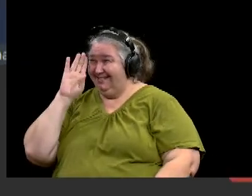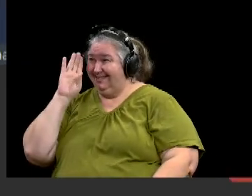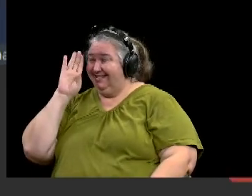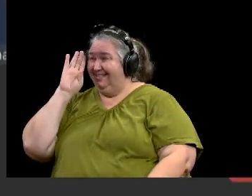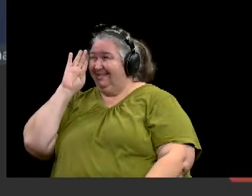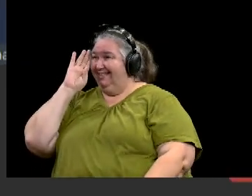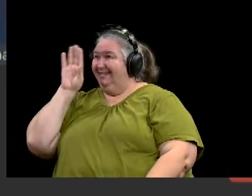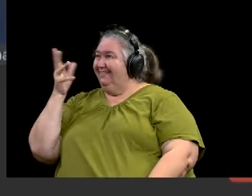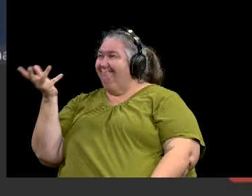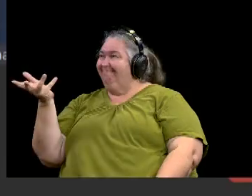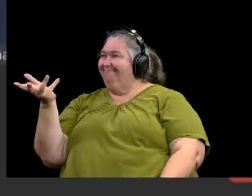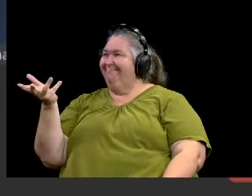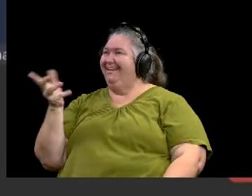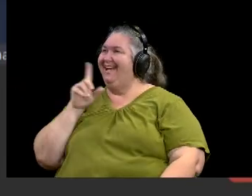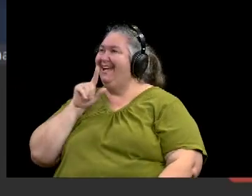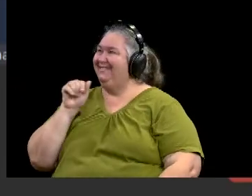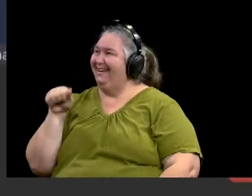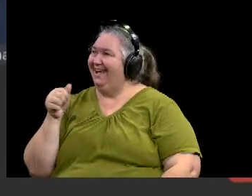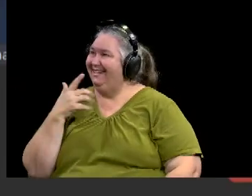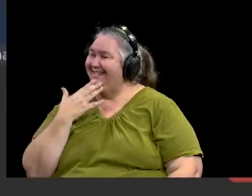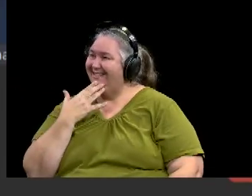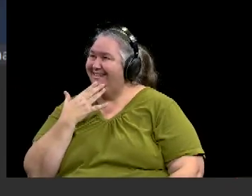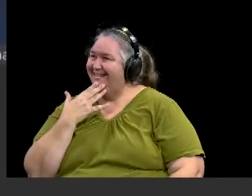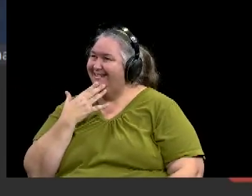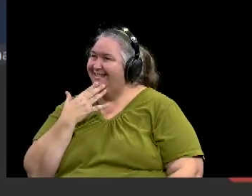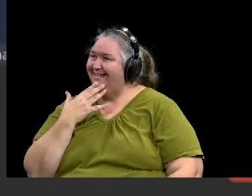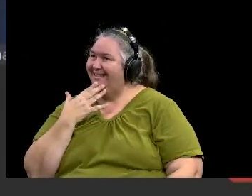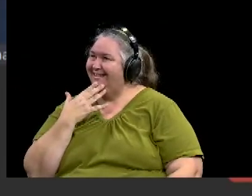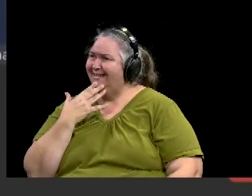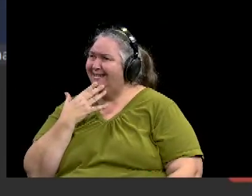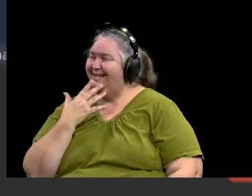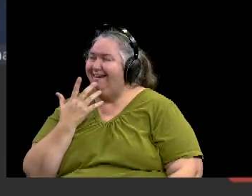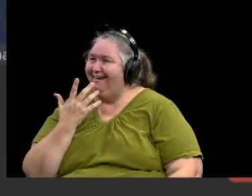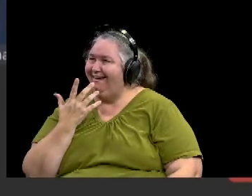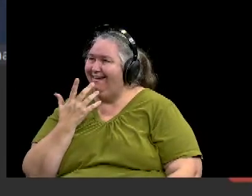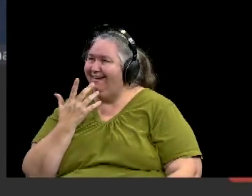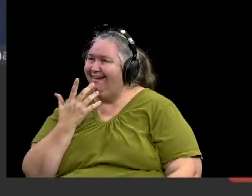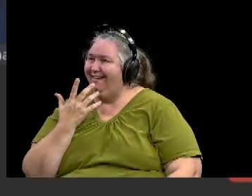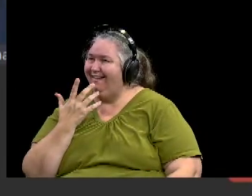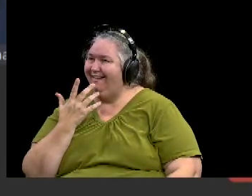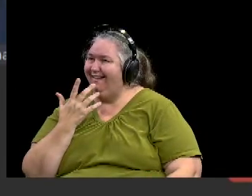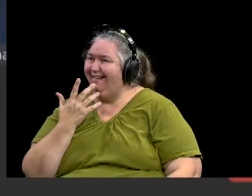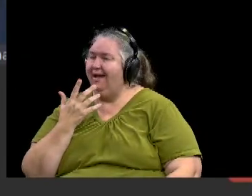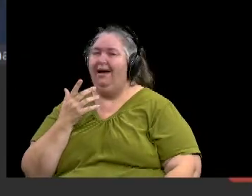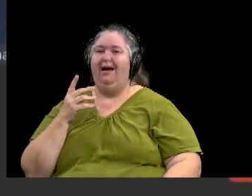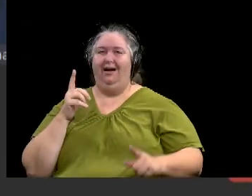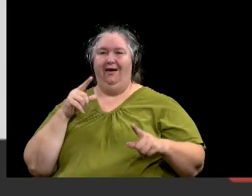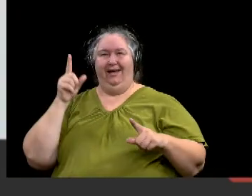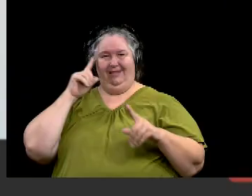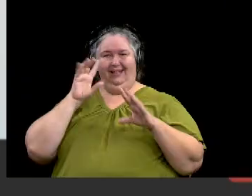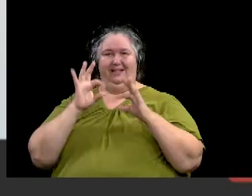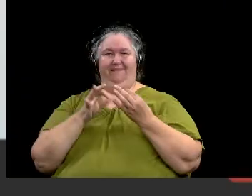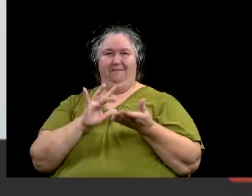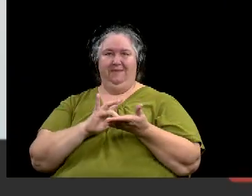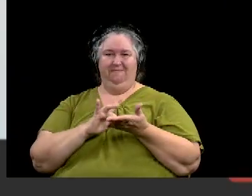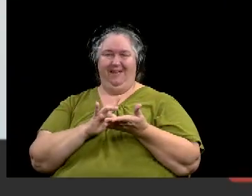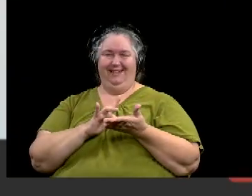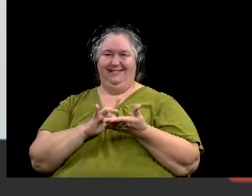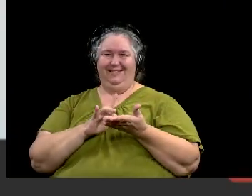Do you have an answer? I think the family medicine doctor should answer that one, Jackson. Well, the